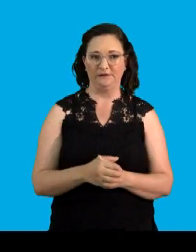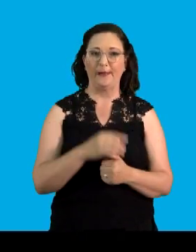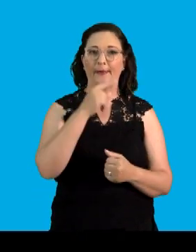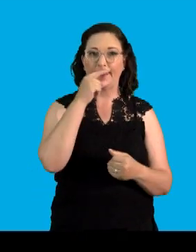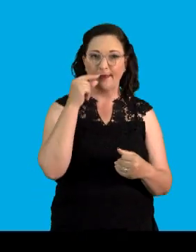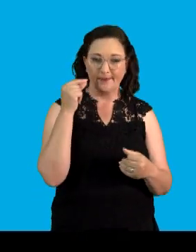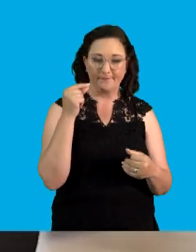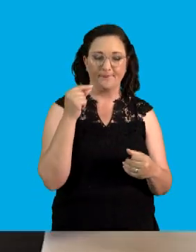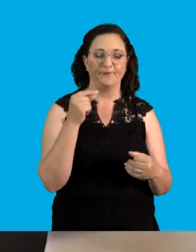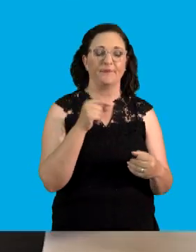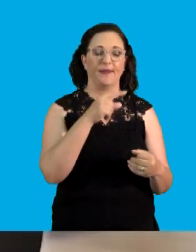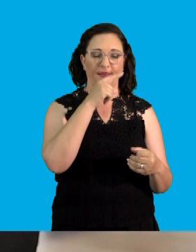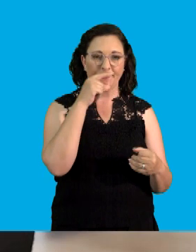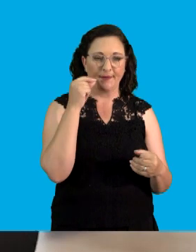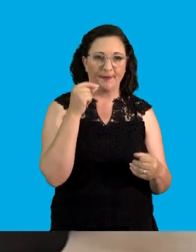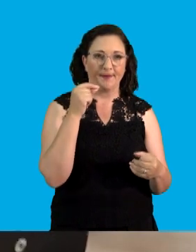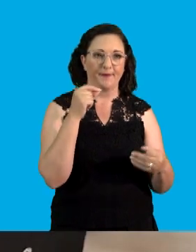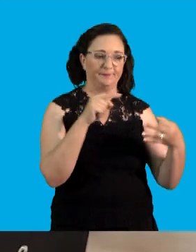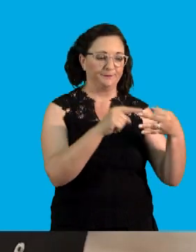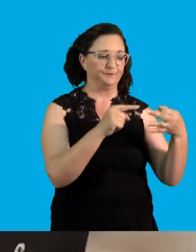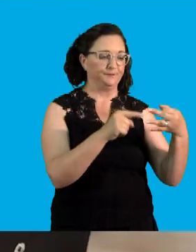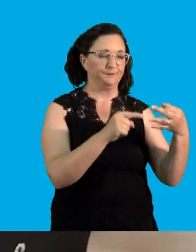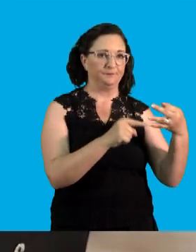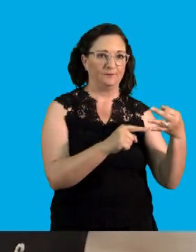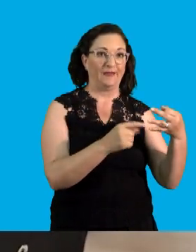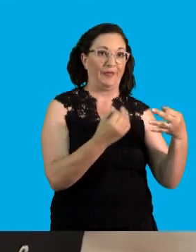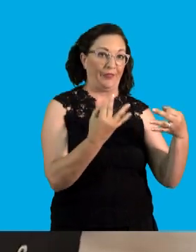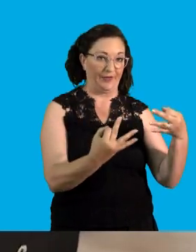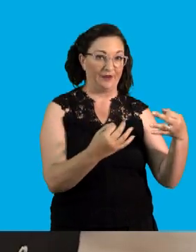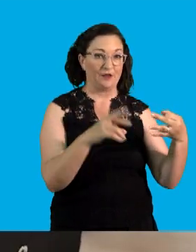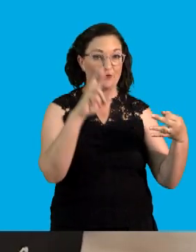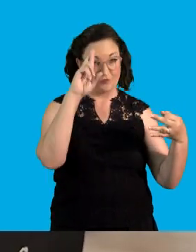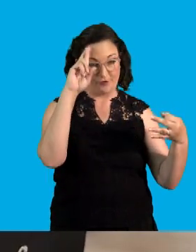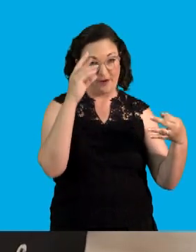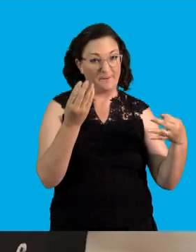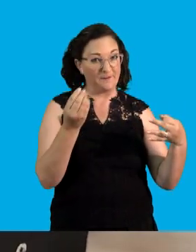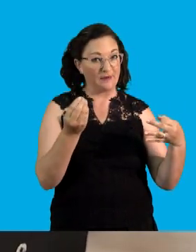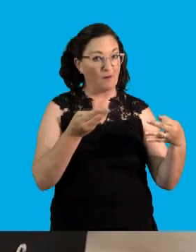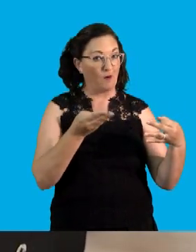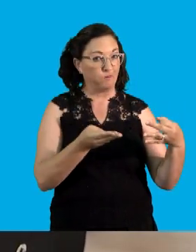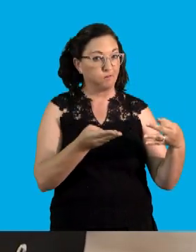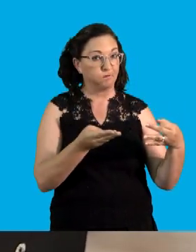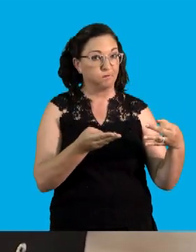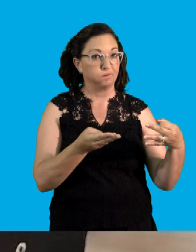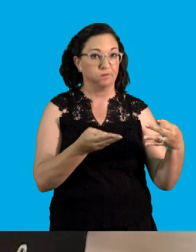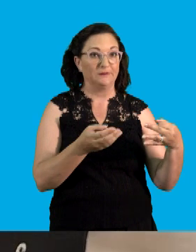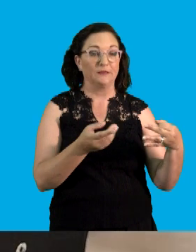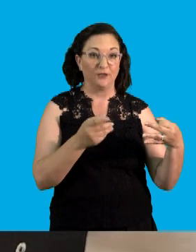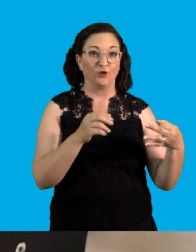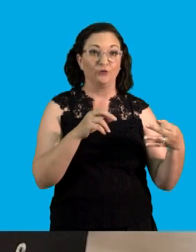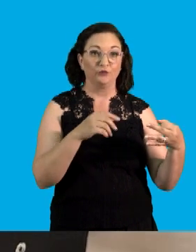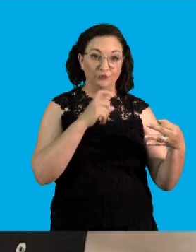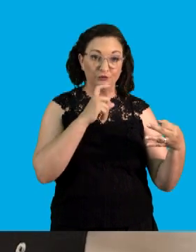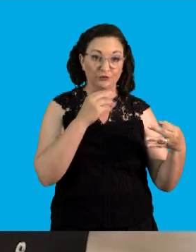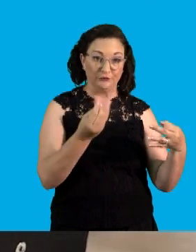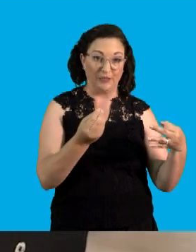have to name 3 factors. You are given the number as well. Don't forget, the minute you're given the number, and then you need to